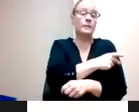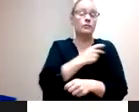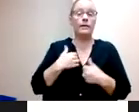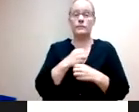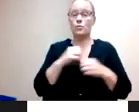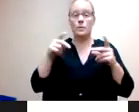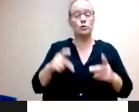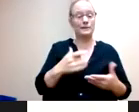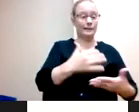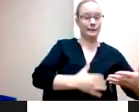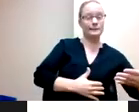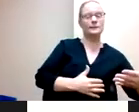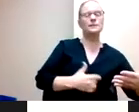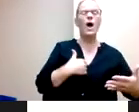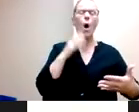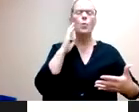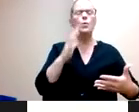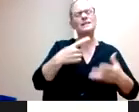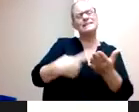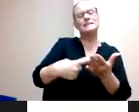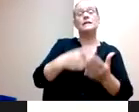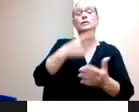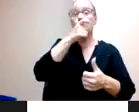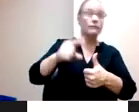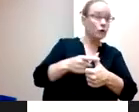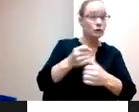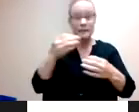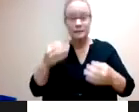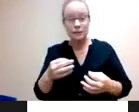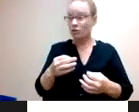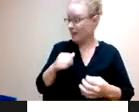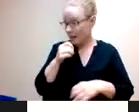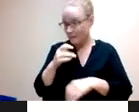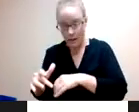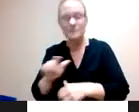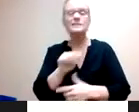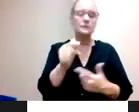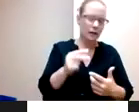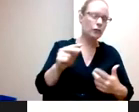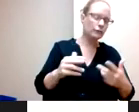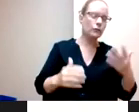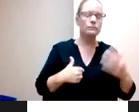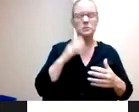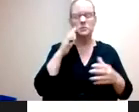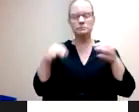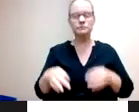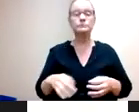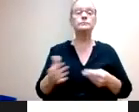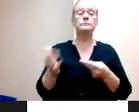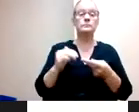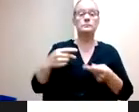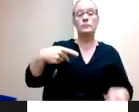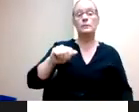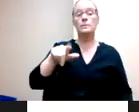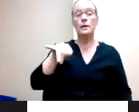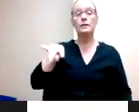And we'll go over the order of that. The Palliative Care Information Act the same year, this is a sad statement